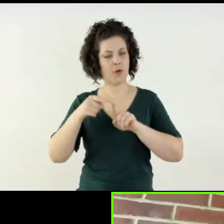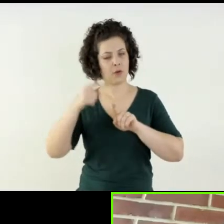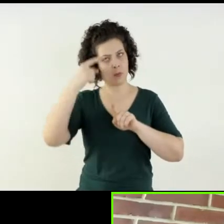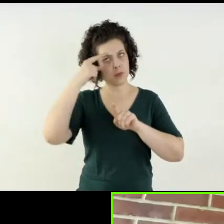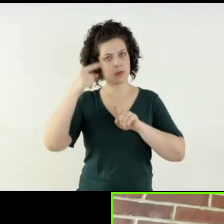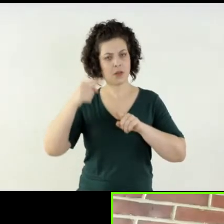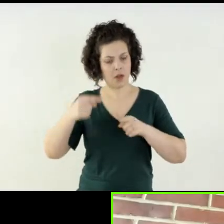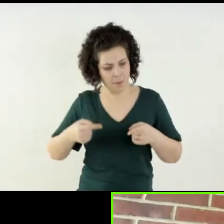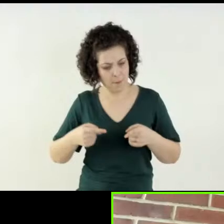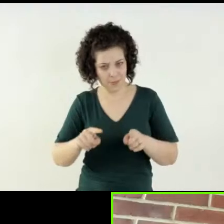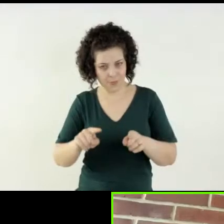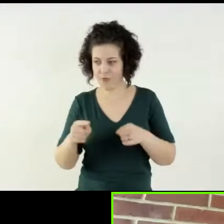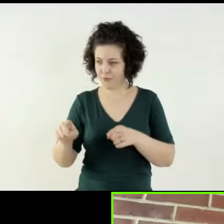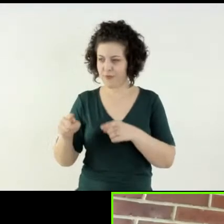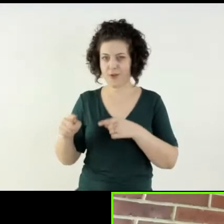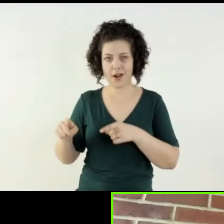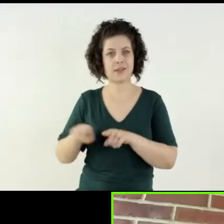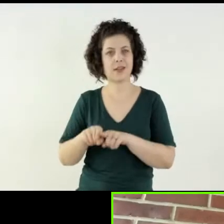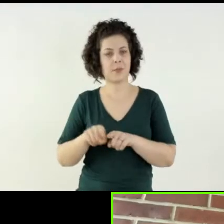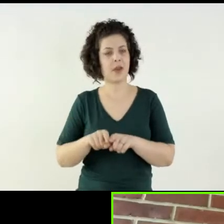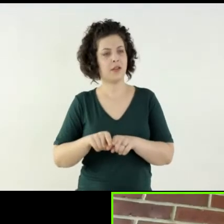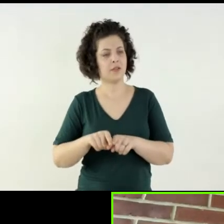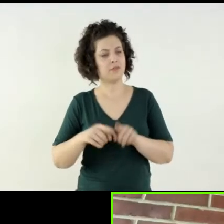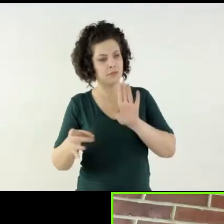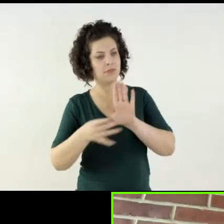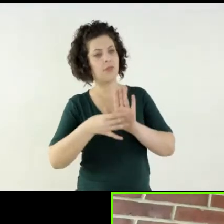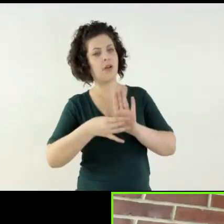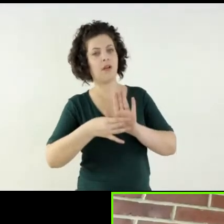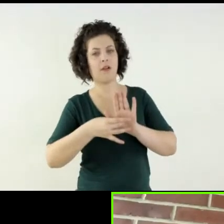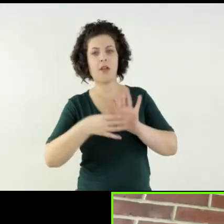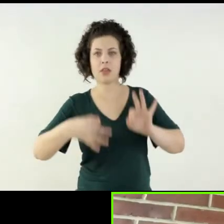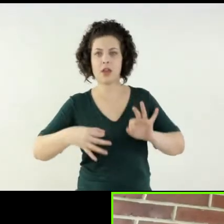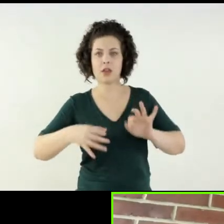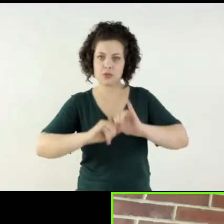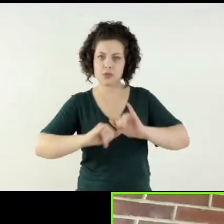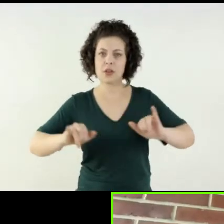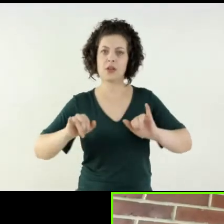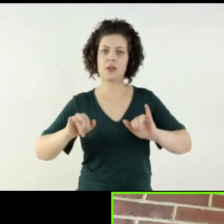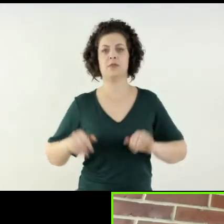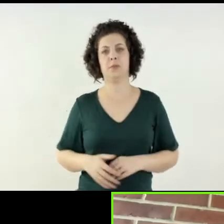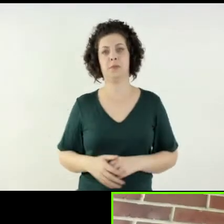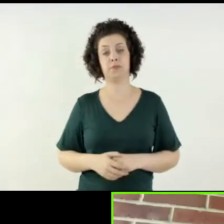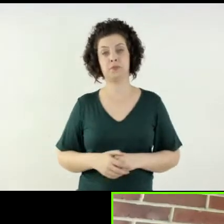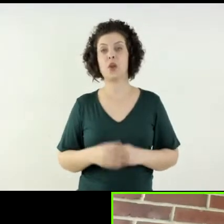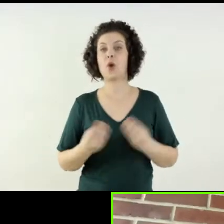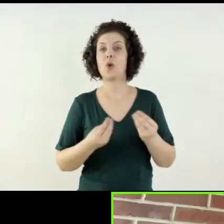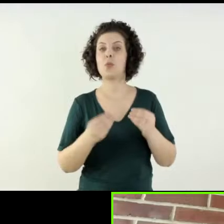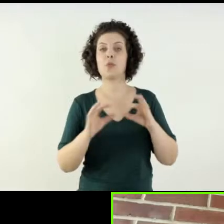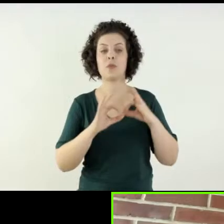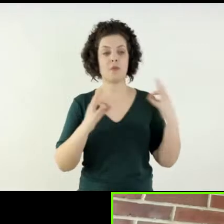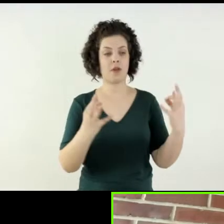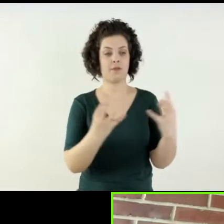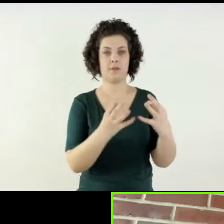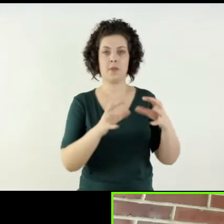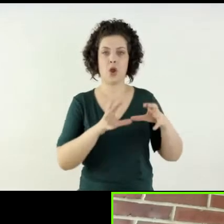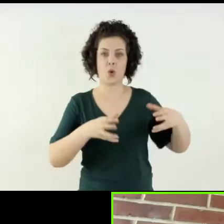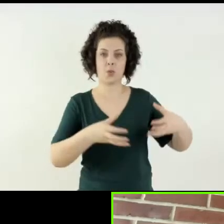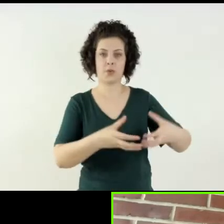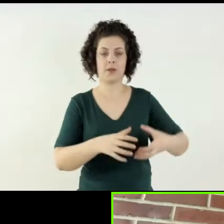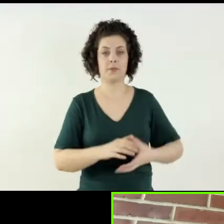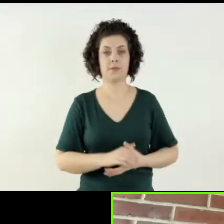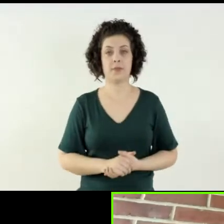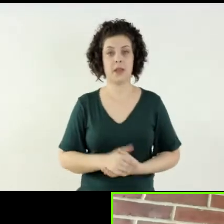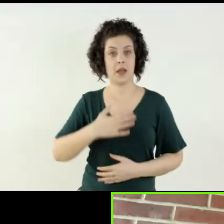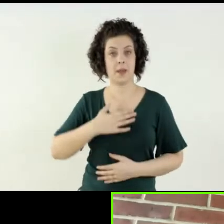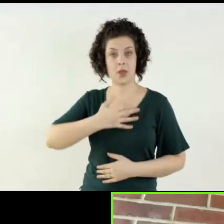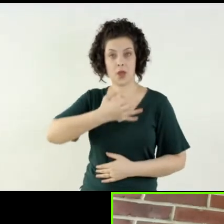both modes of family making. And so I just want to say at the outset that for me, that point of connection between